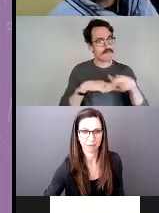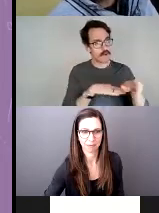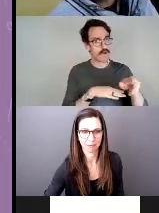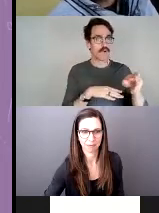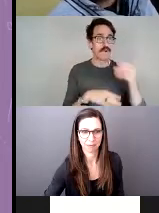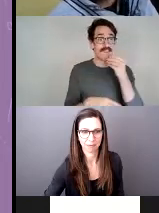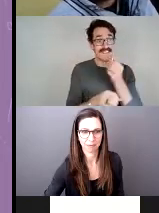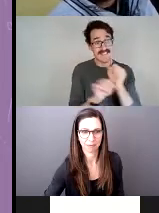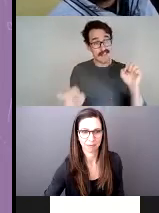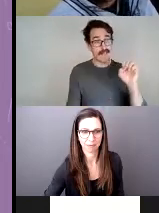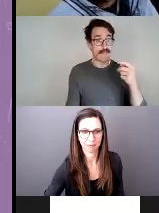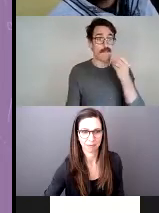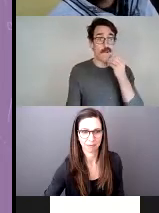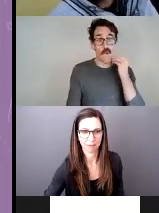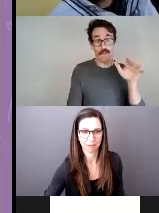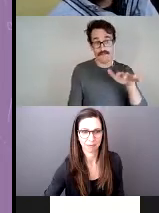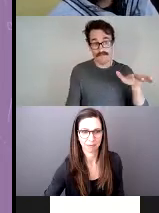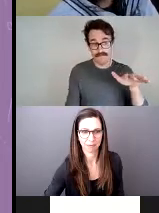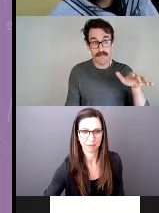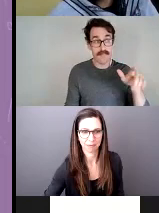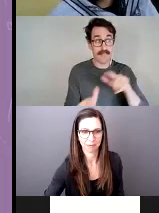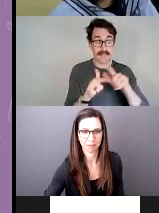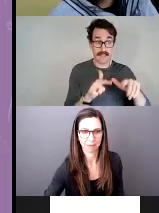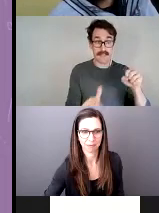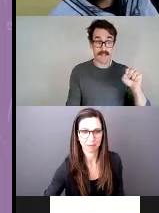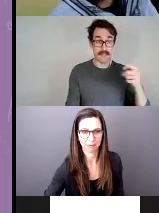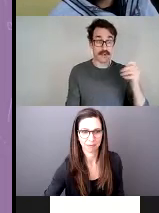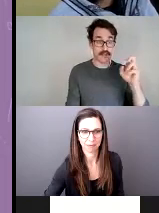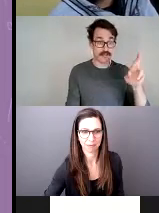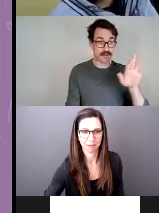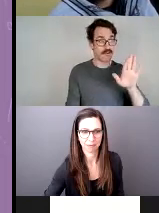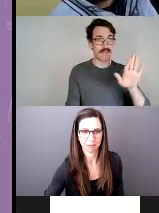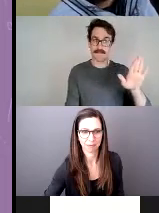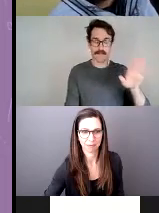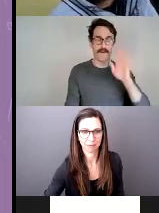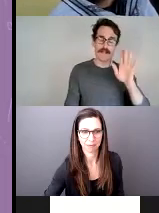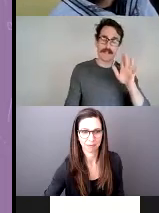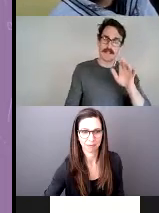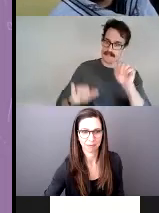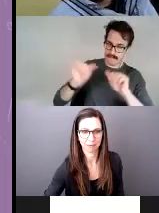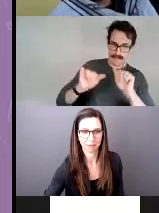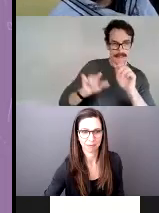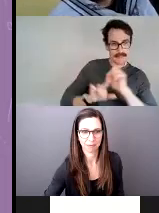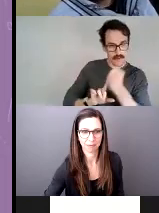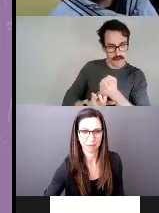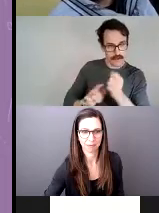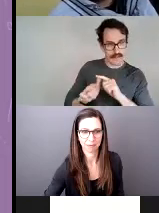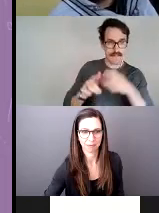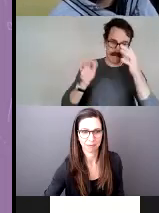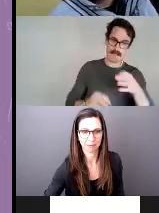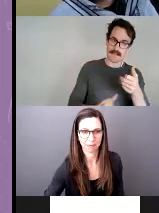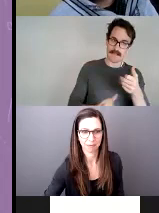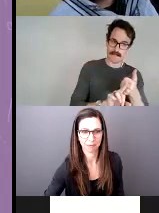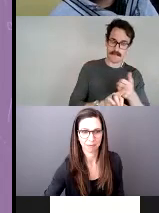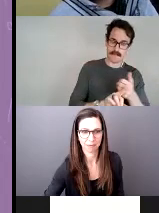The shelters will then do their own assessment, and if you're eligible for their shelter, they will accept you into their shelter space. We also encourage women to call